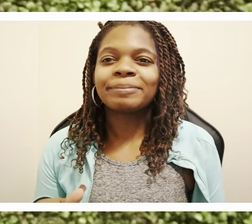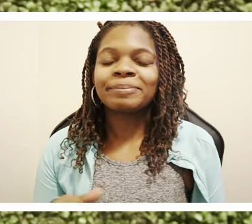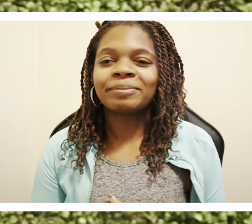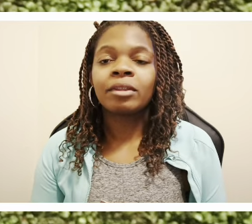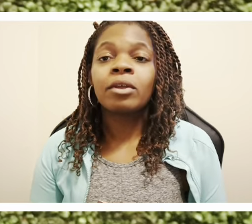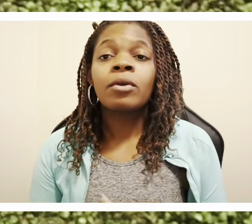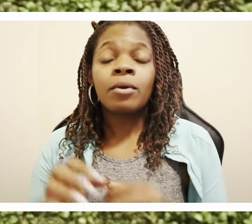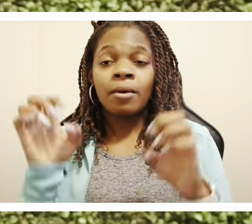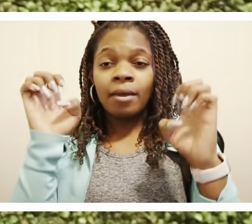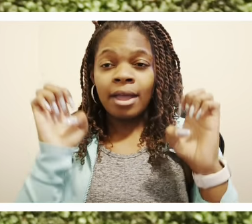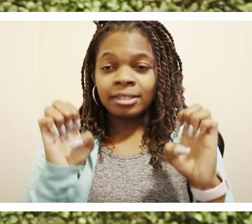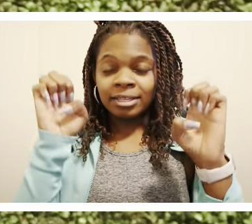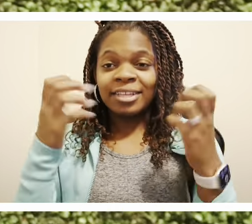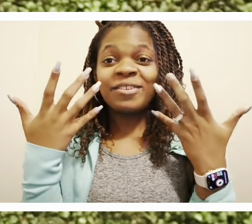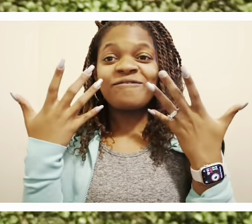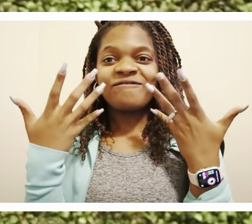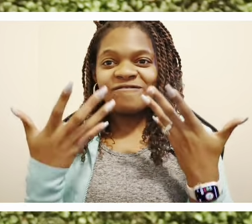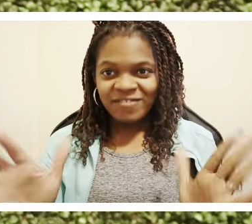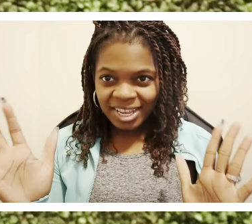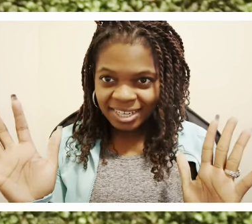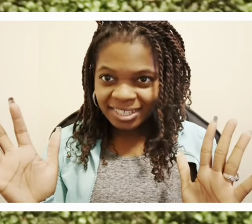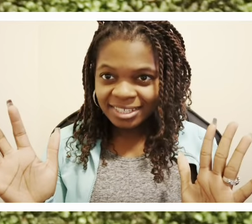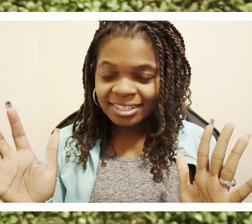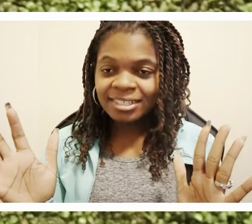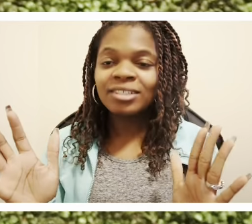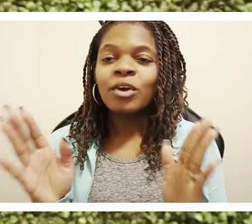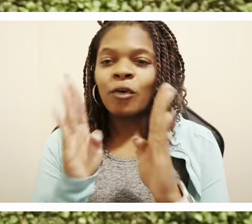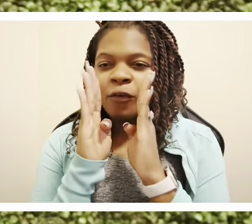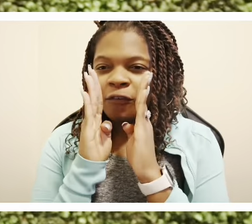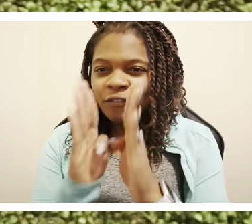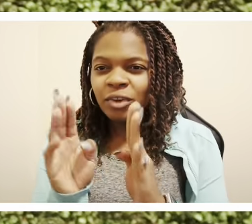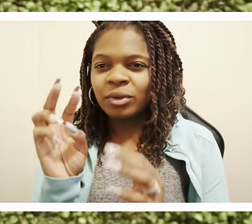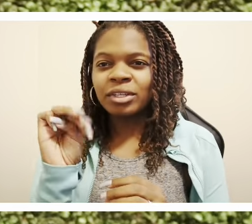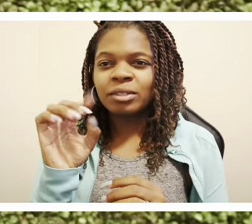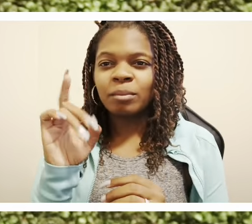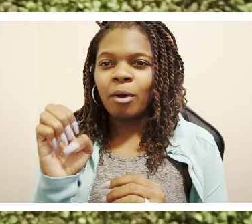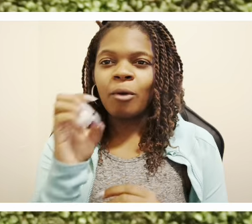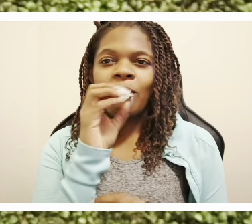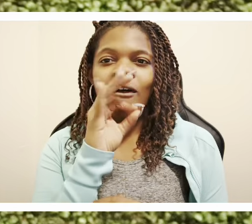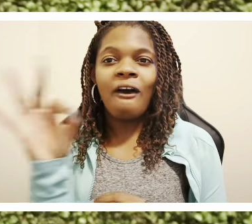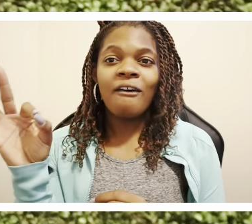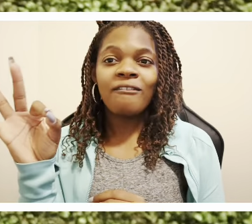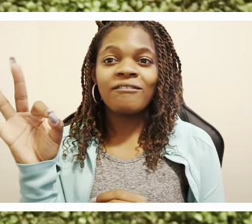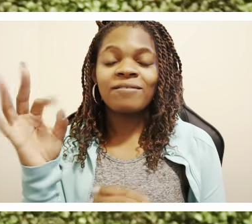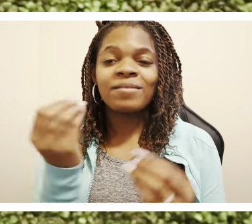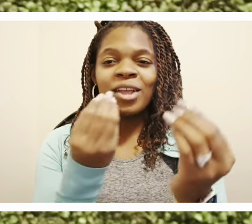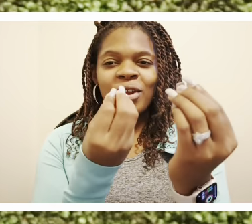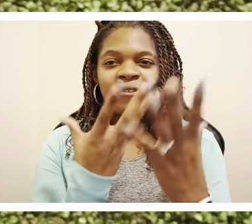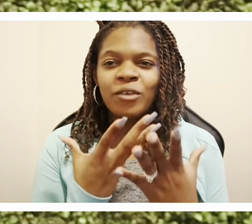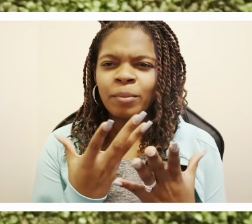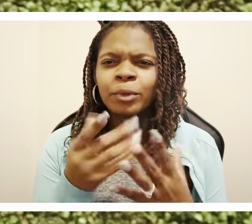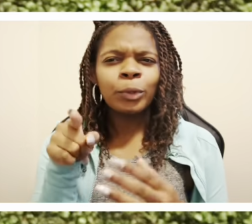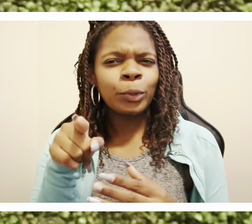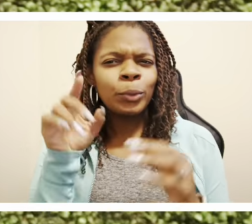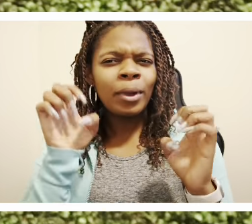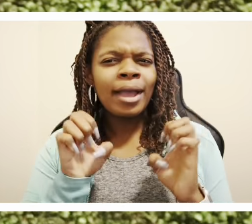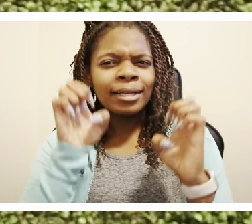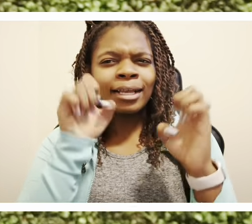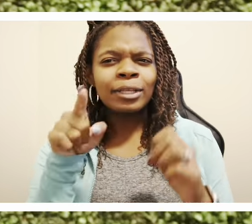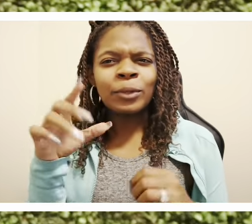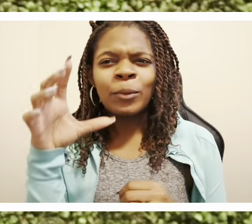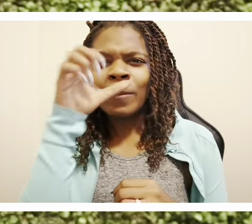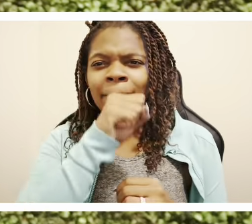disturb, and it'll tell you your summary. While in fitness, these are the notifications that you missed. So I think that's a really, really